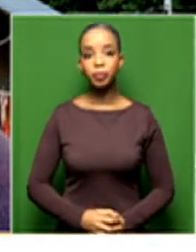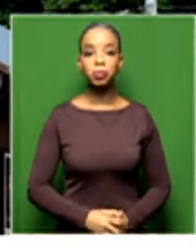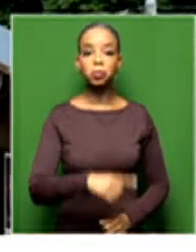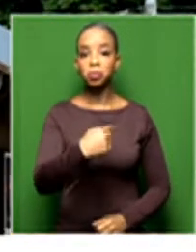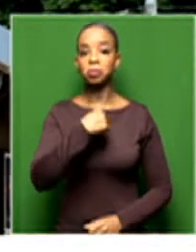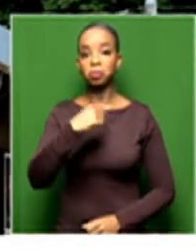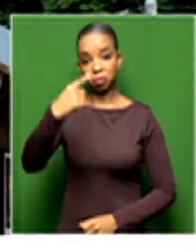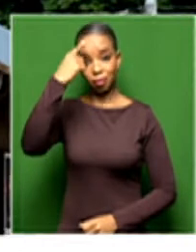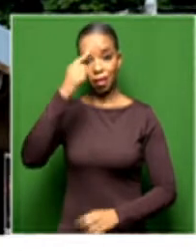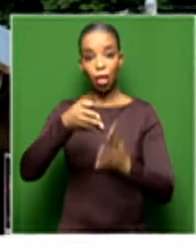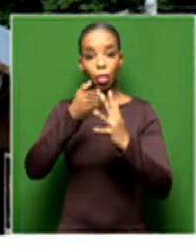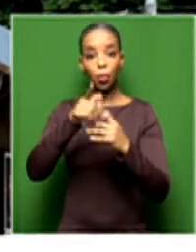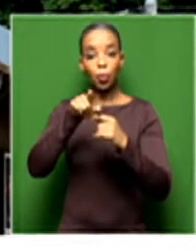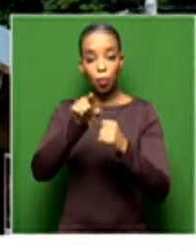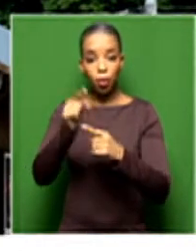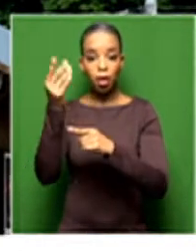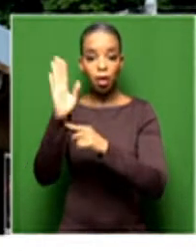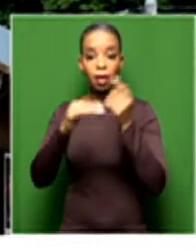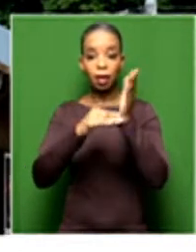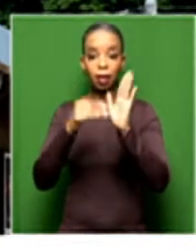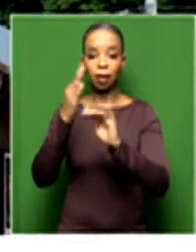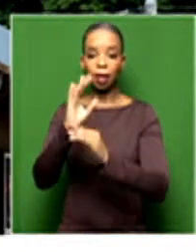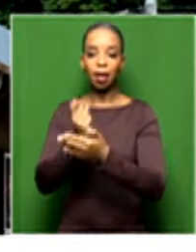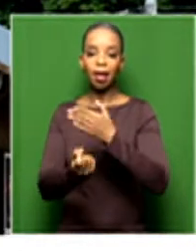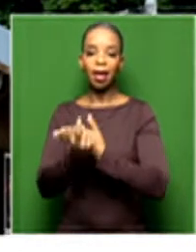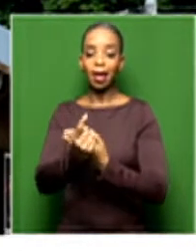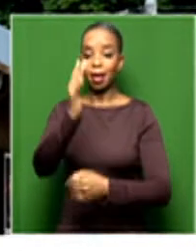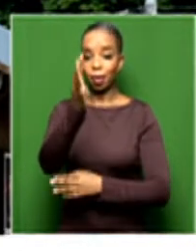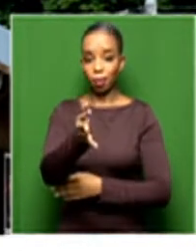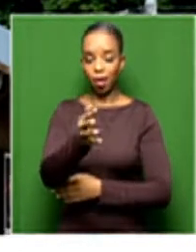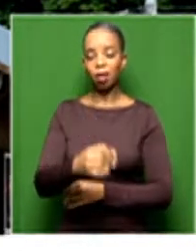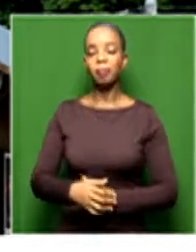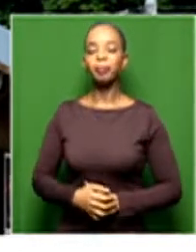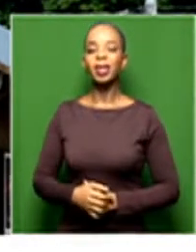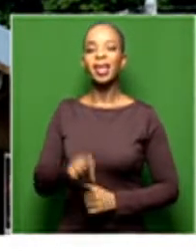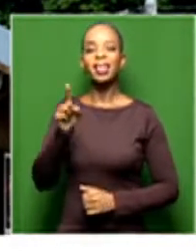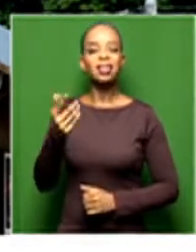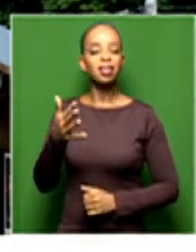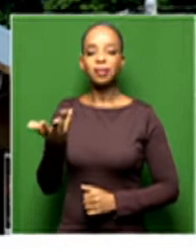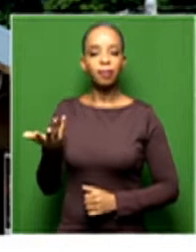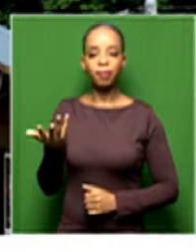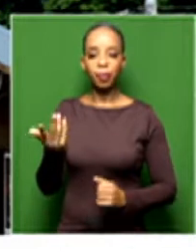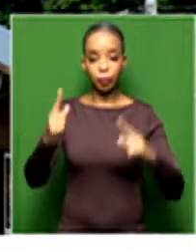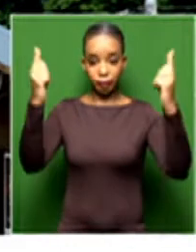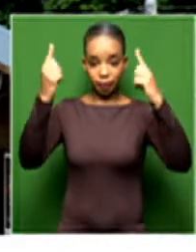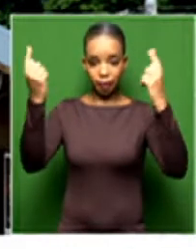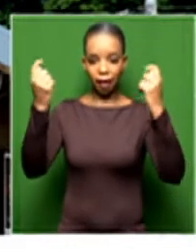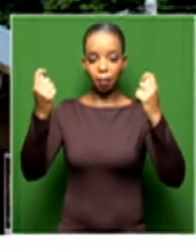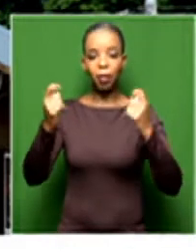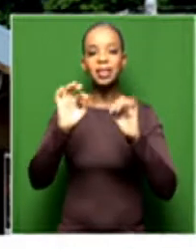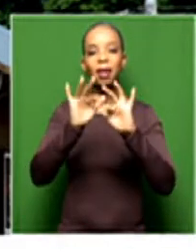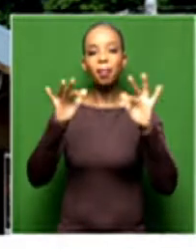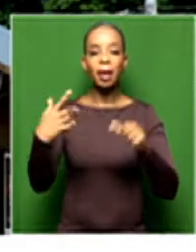Reclamations, what the Market Photo Workshop is looking to do is to celebrate actually 12 photographers that